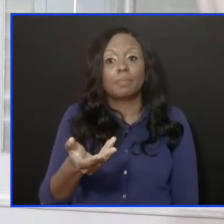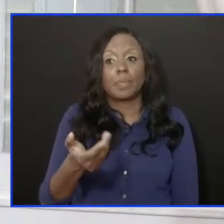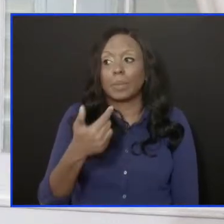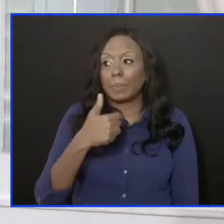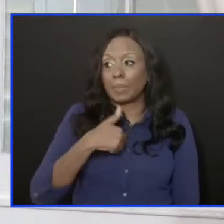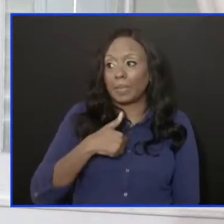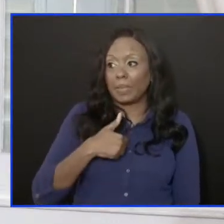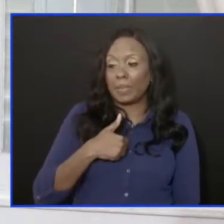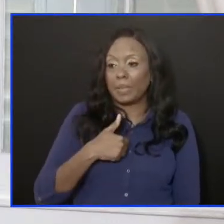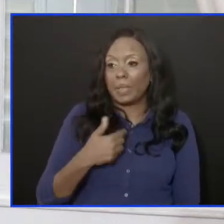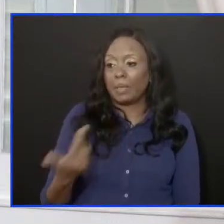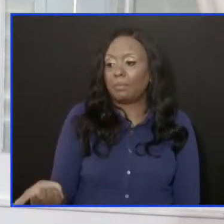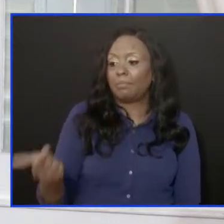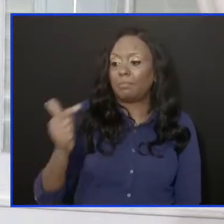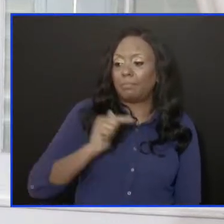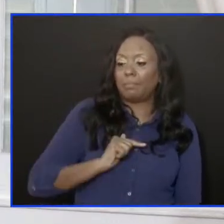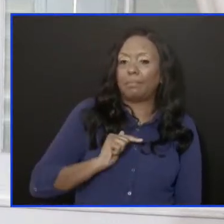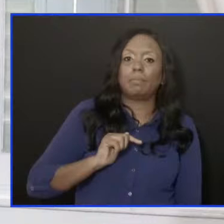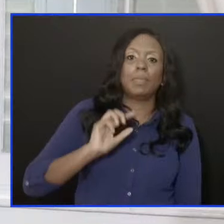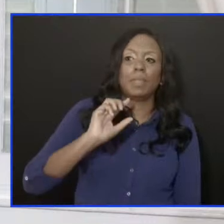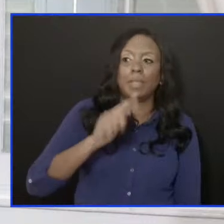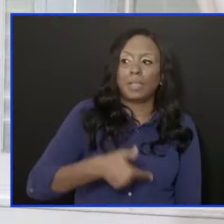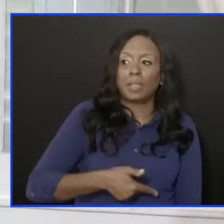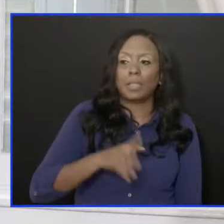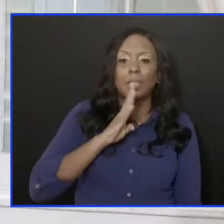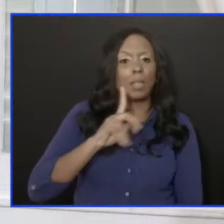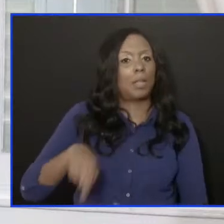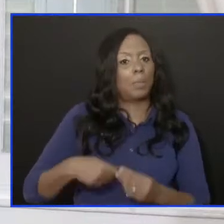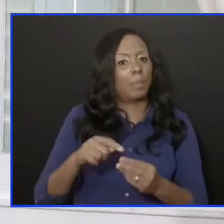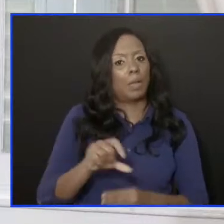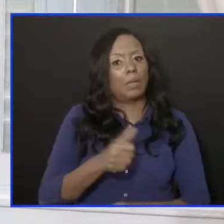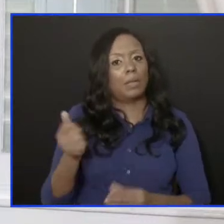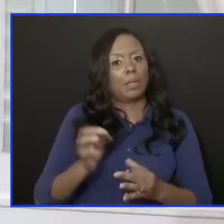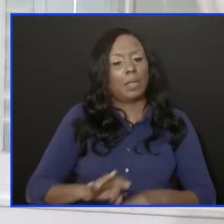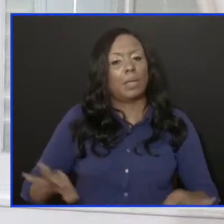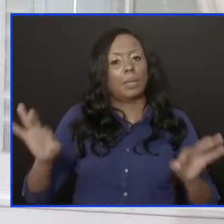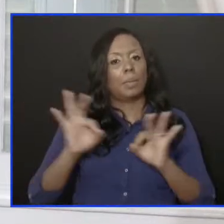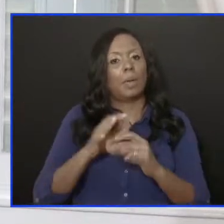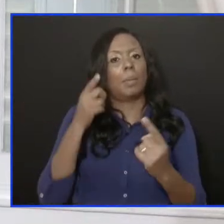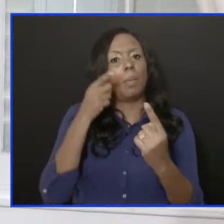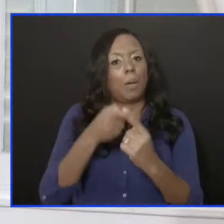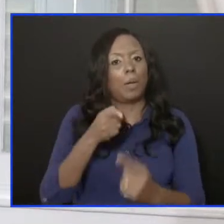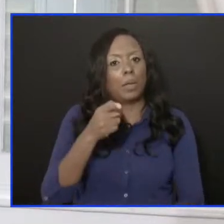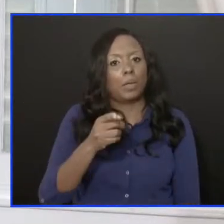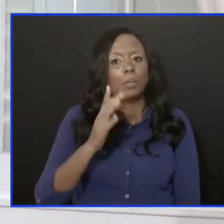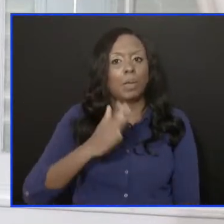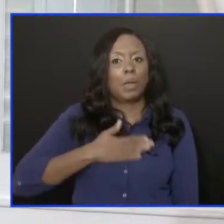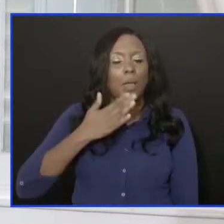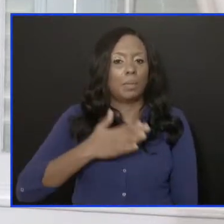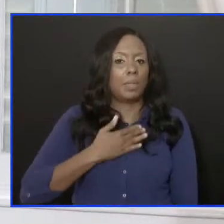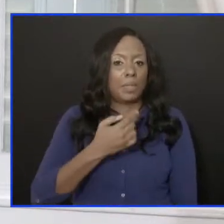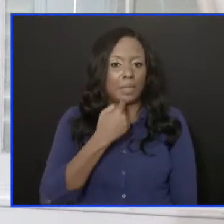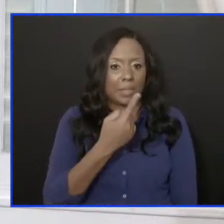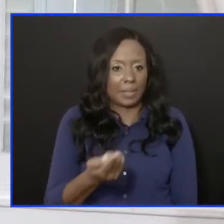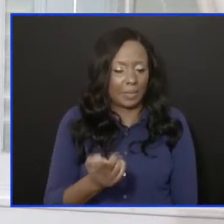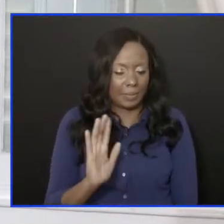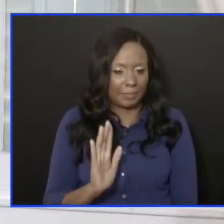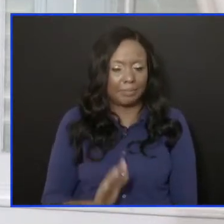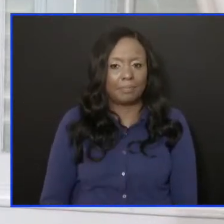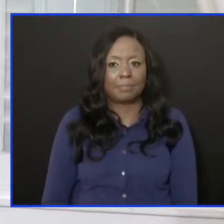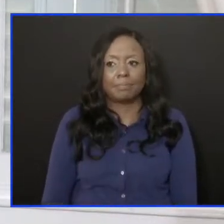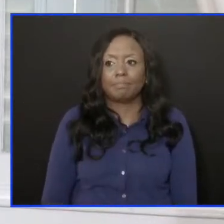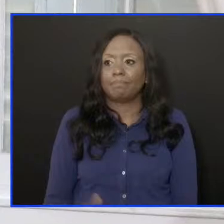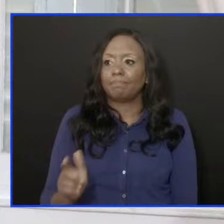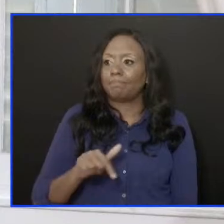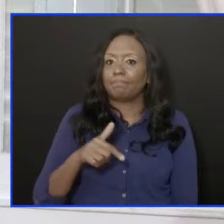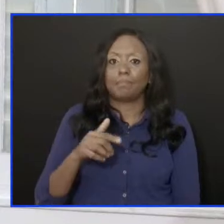little later to address another very important issue, which I'm sure you would be happy for me to report on.